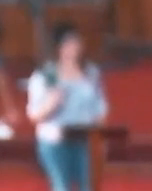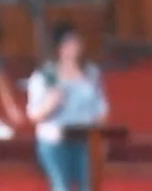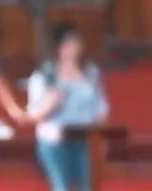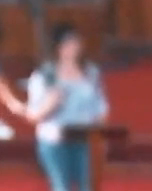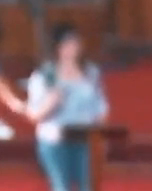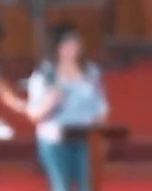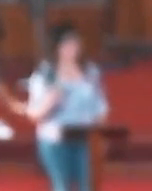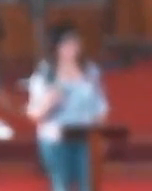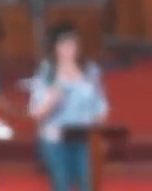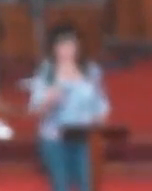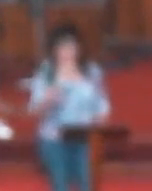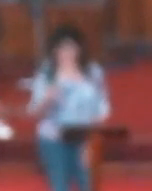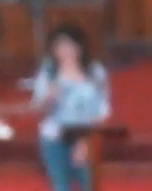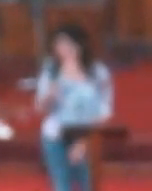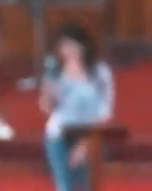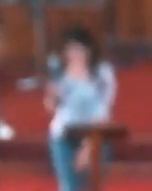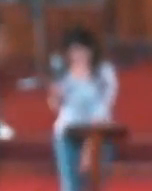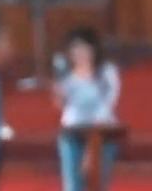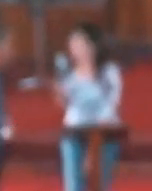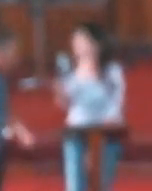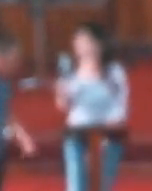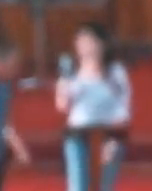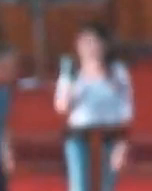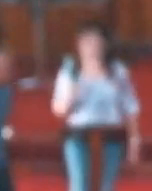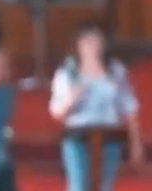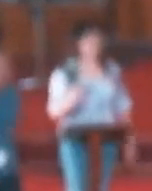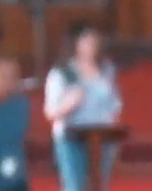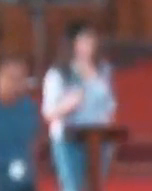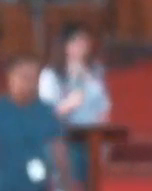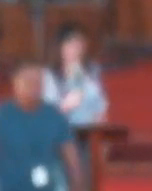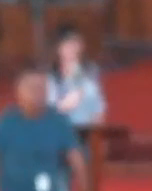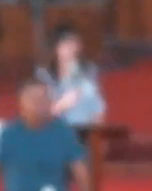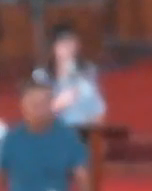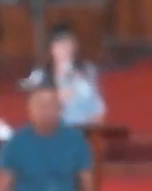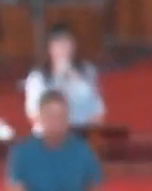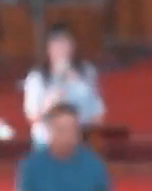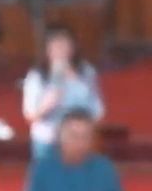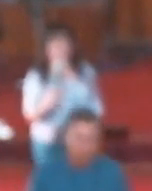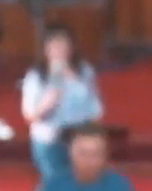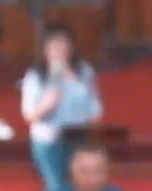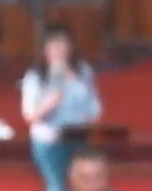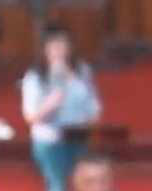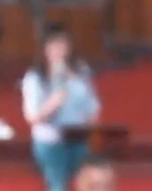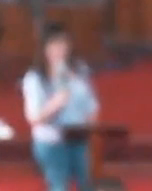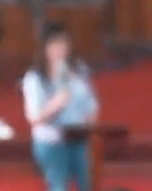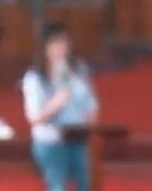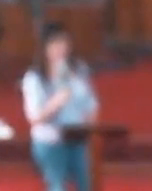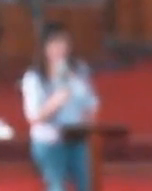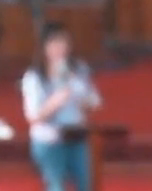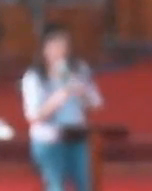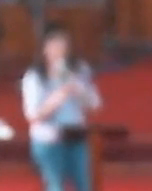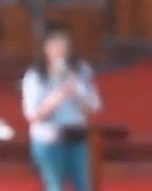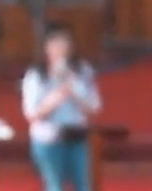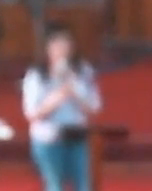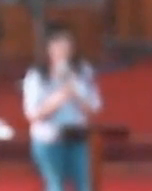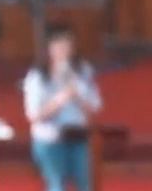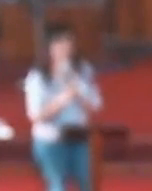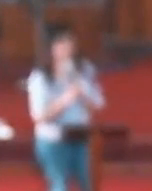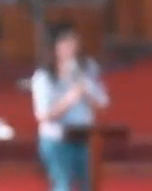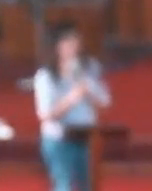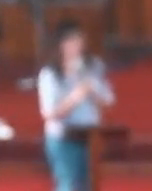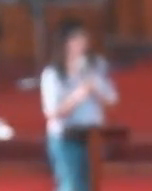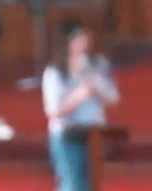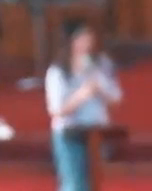Proverbios, hay un proverbio que dice, en la vida hay poder de vida y de muerte. Proverbs says that we have life or death in the power of the